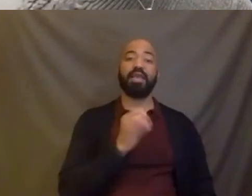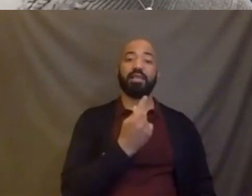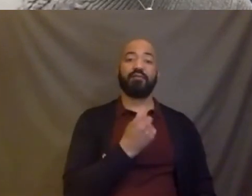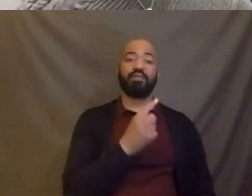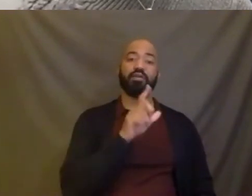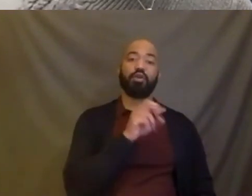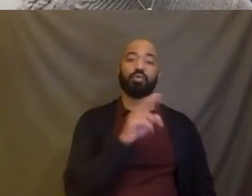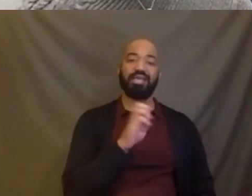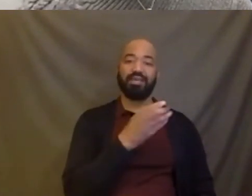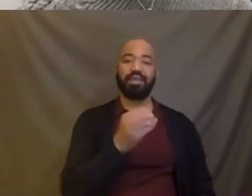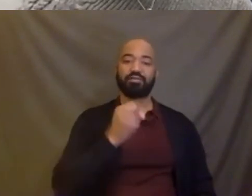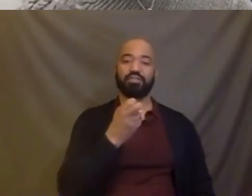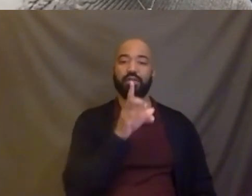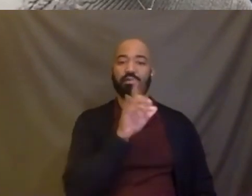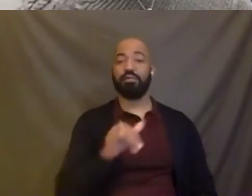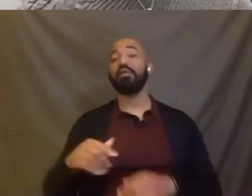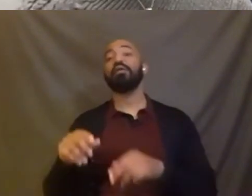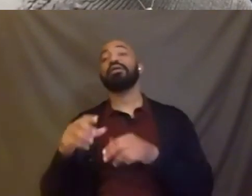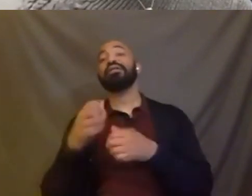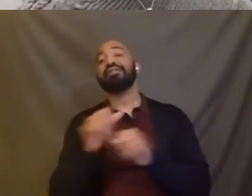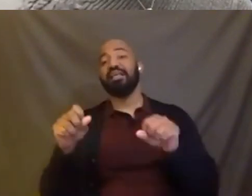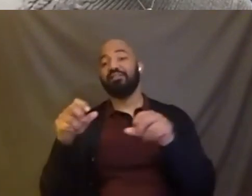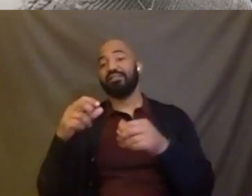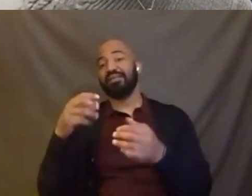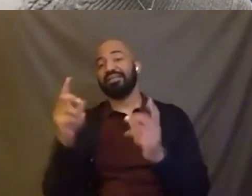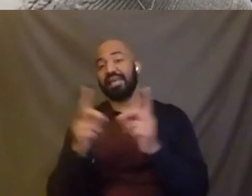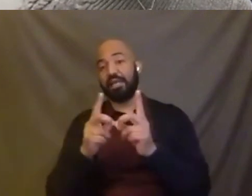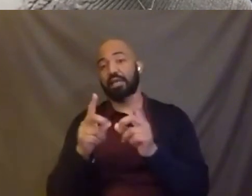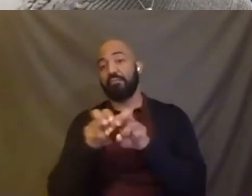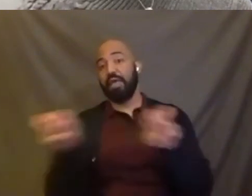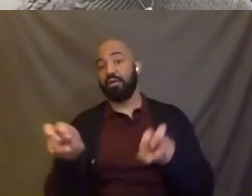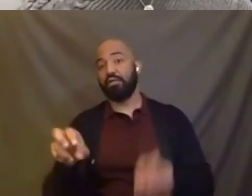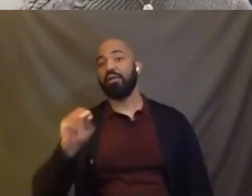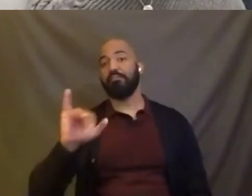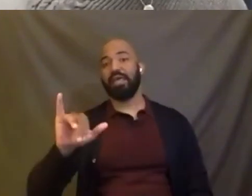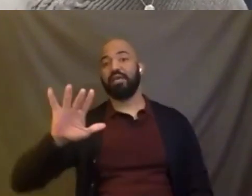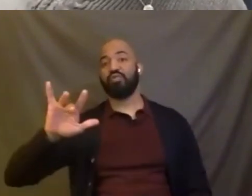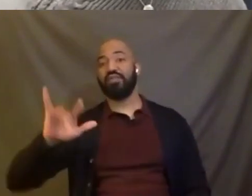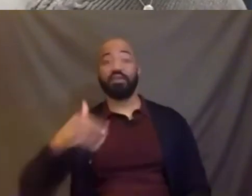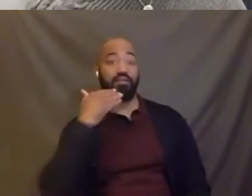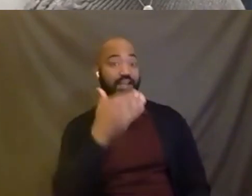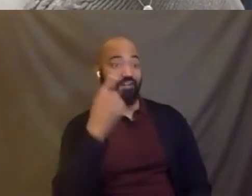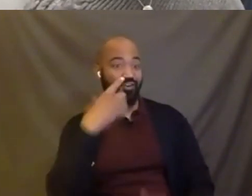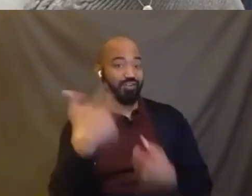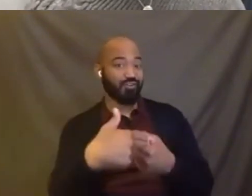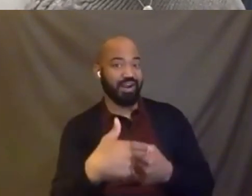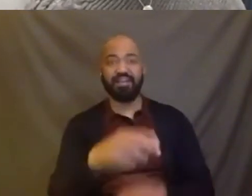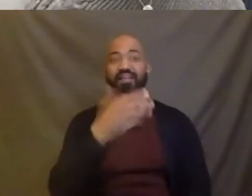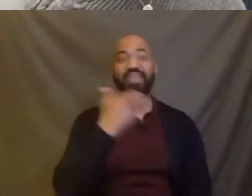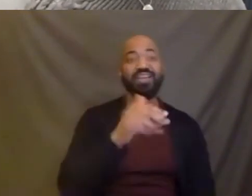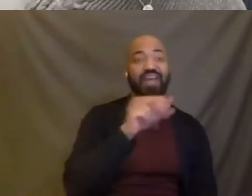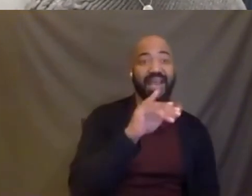panel discussion on safe dating is the 25th. So thank you everybody for being here. Thank you, Annie, for being here. And